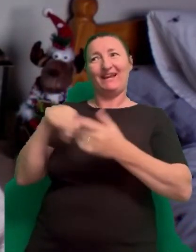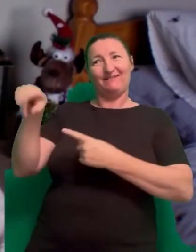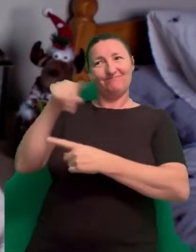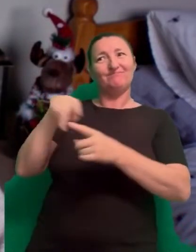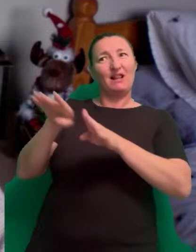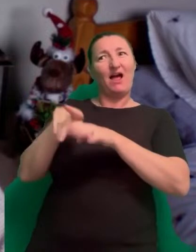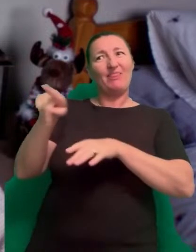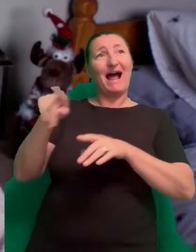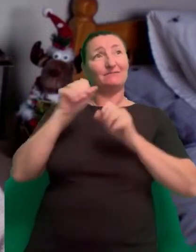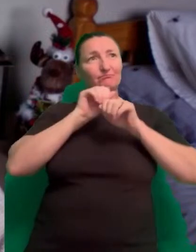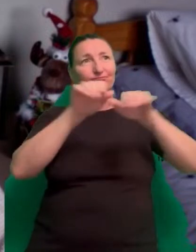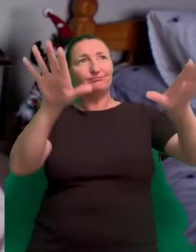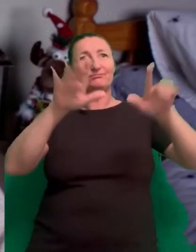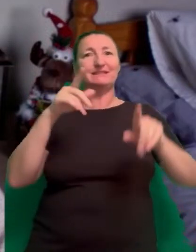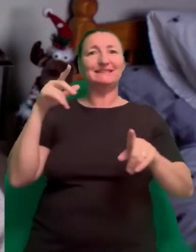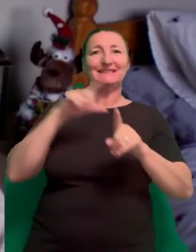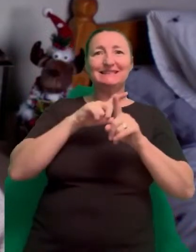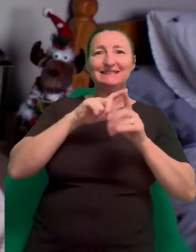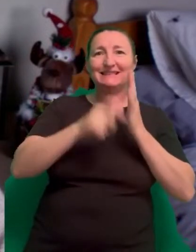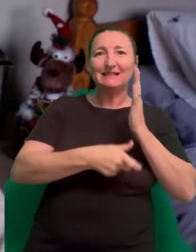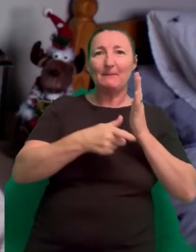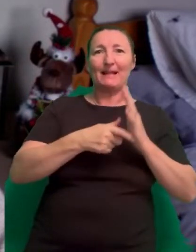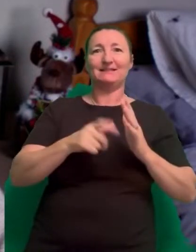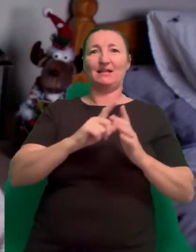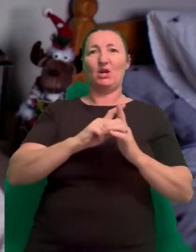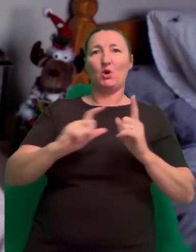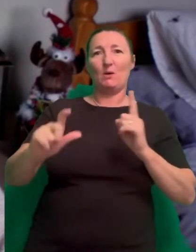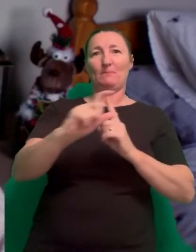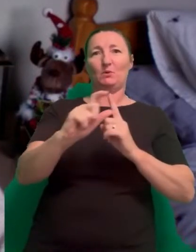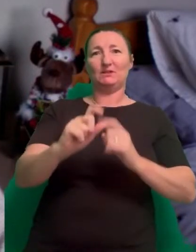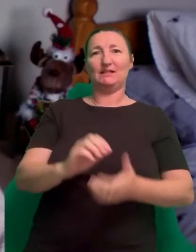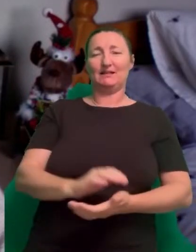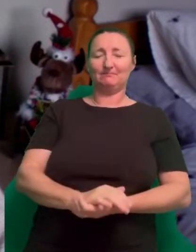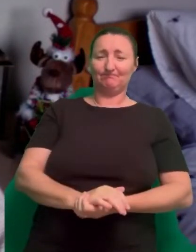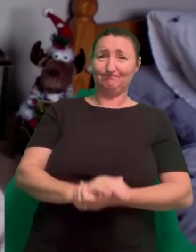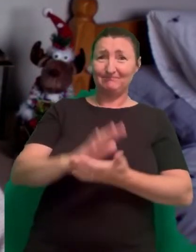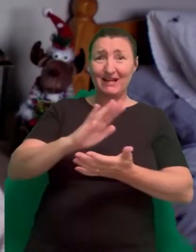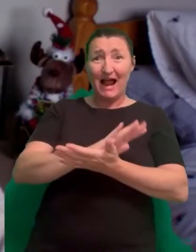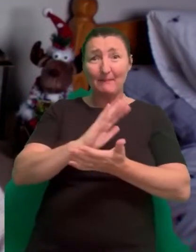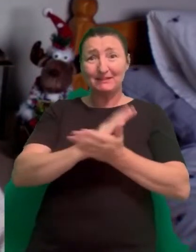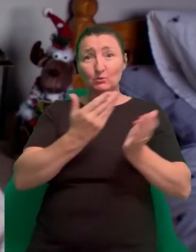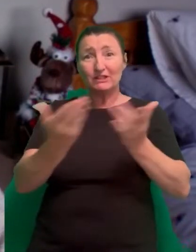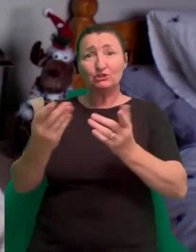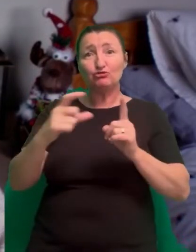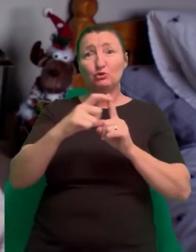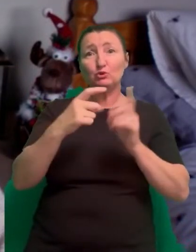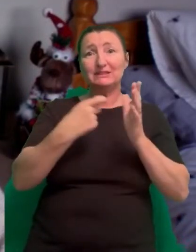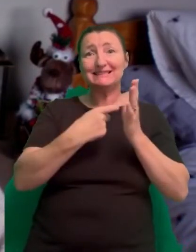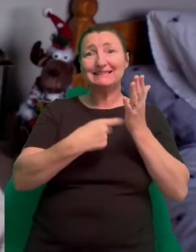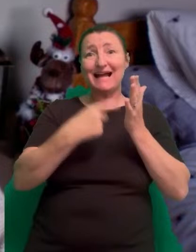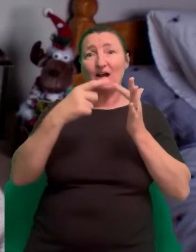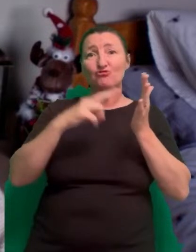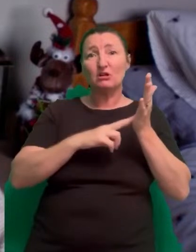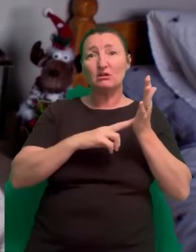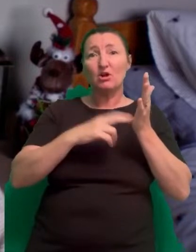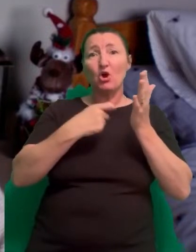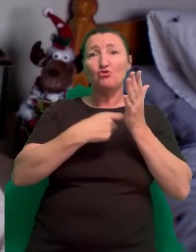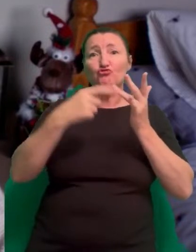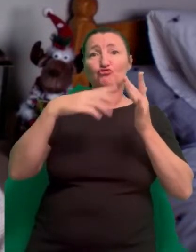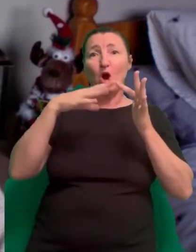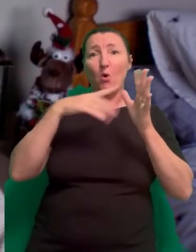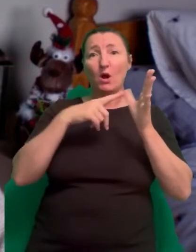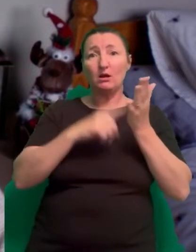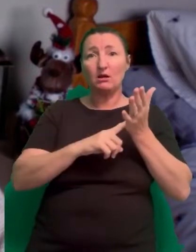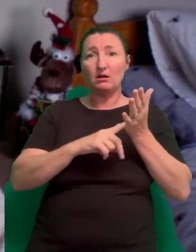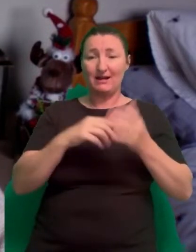with AMV across the disability community. I have the absolute pleasure in introducing Darren Rowan, who will